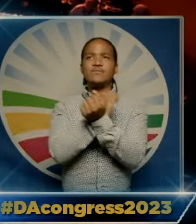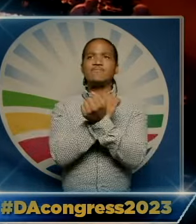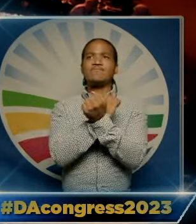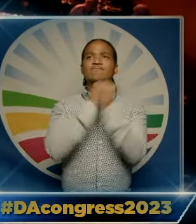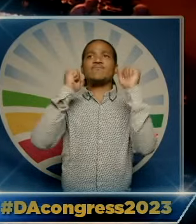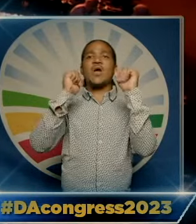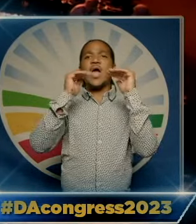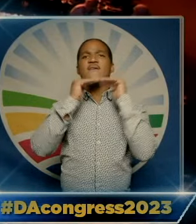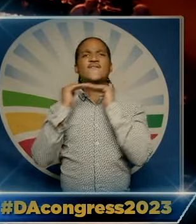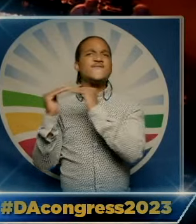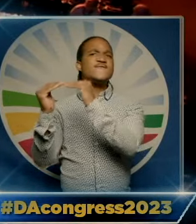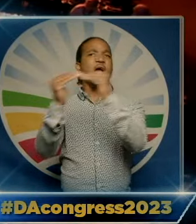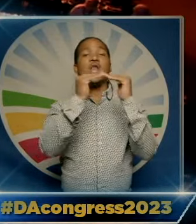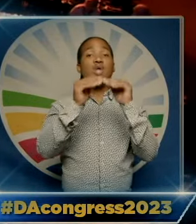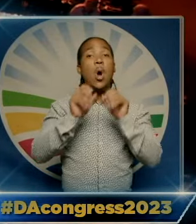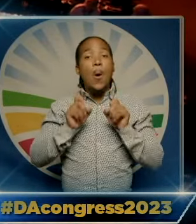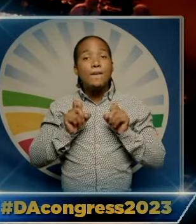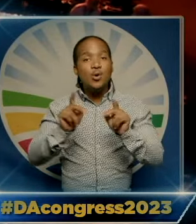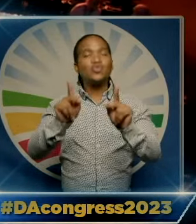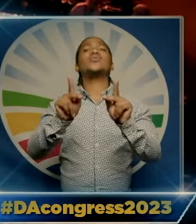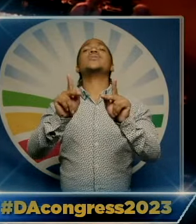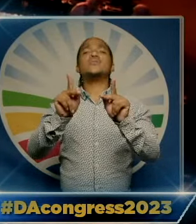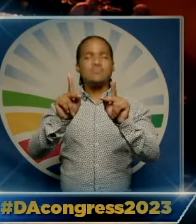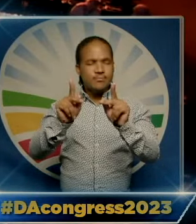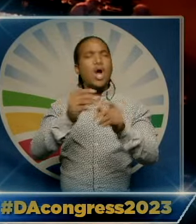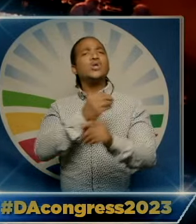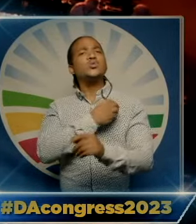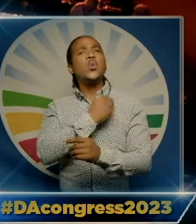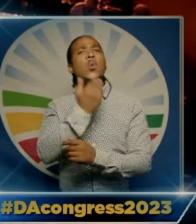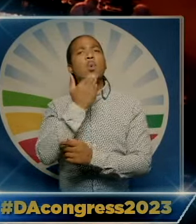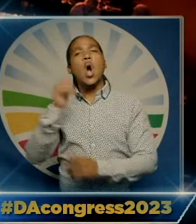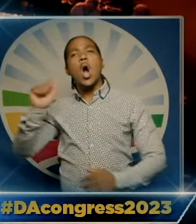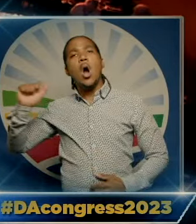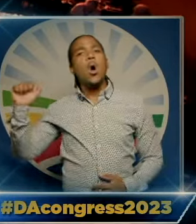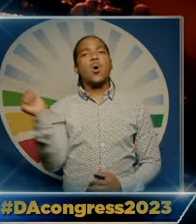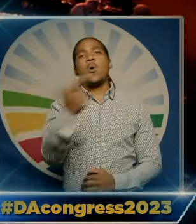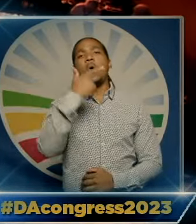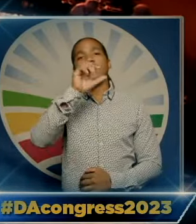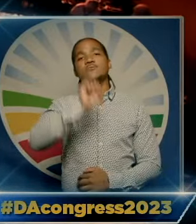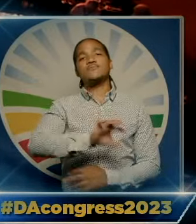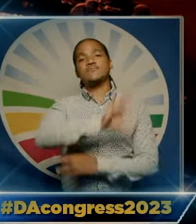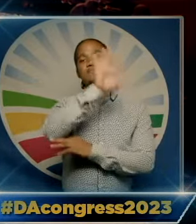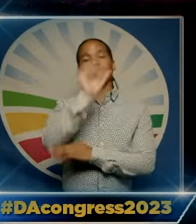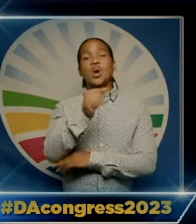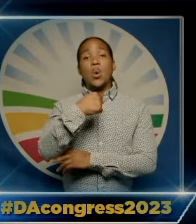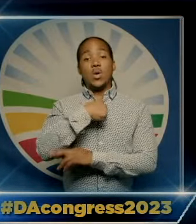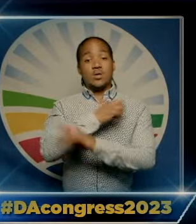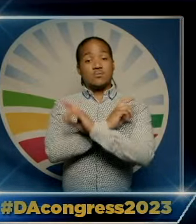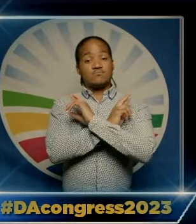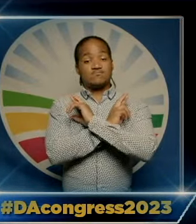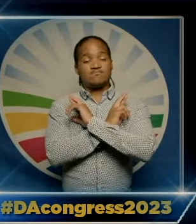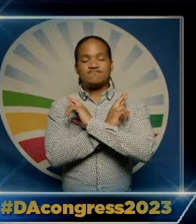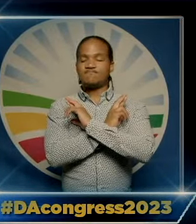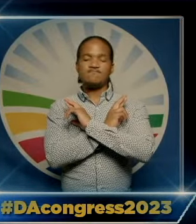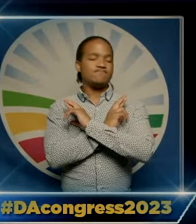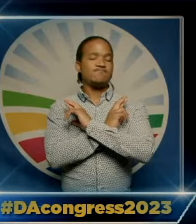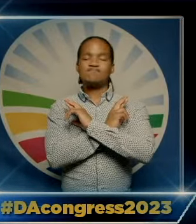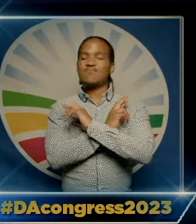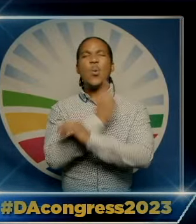until opportunity comes to all South Africans. We cannot rest, not even for one